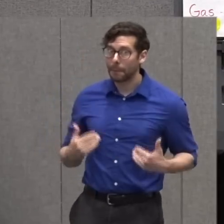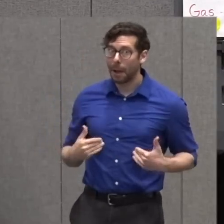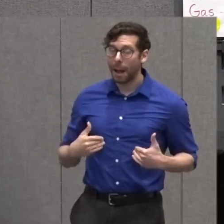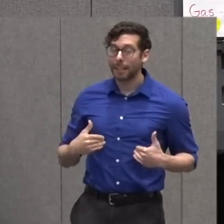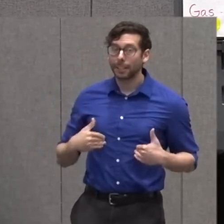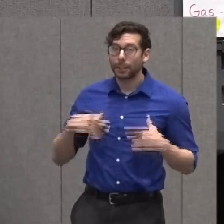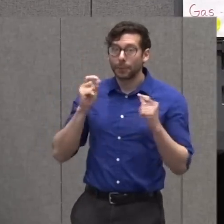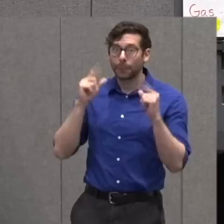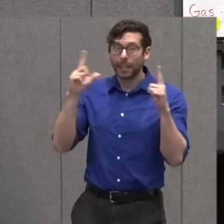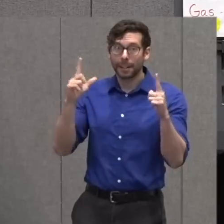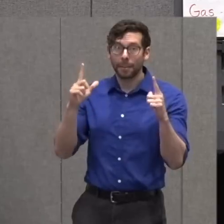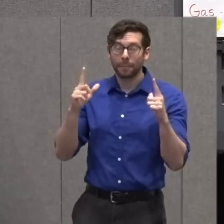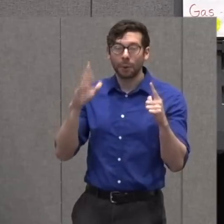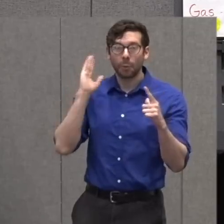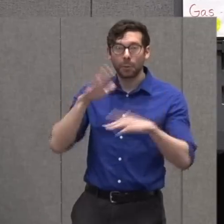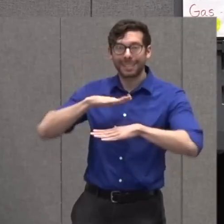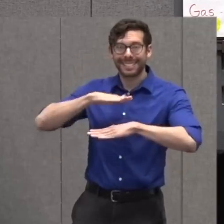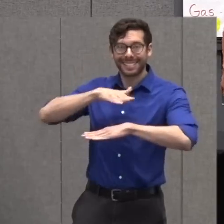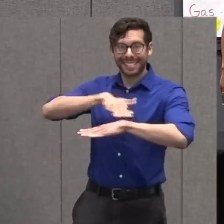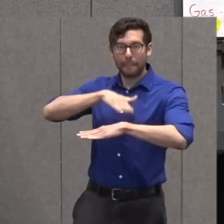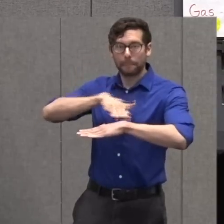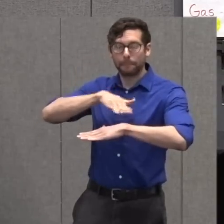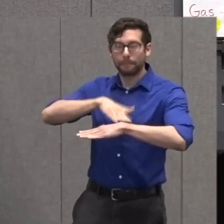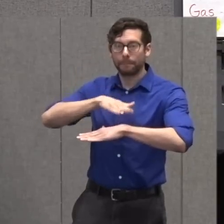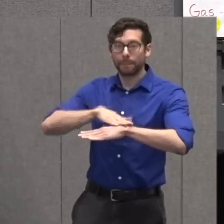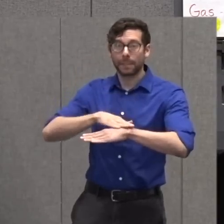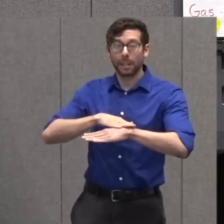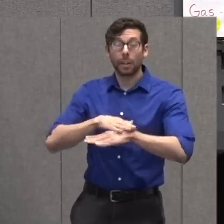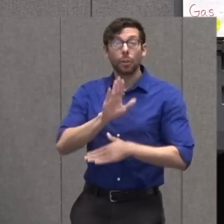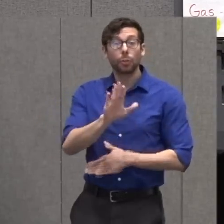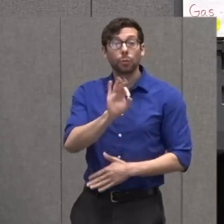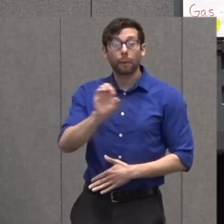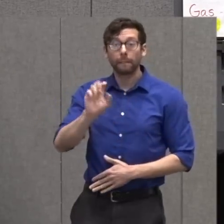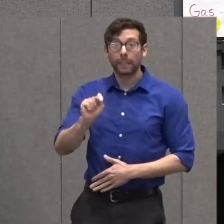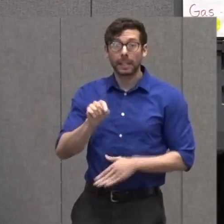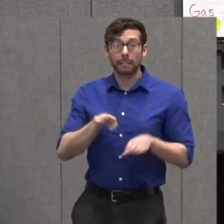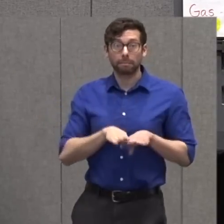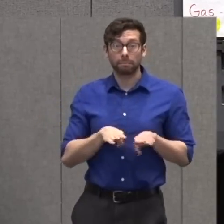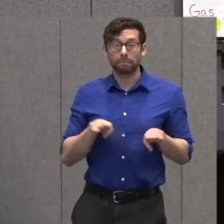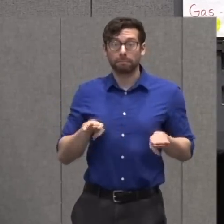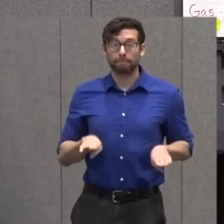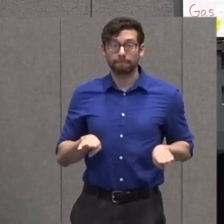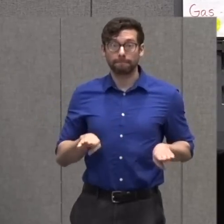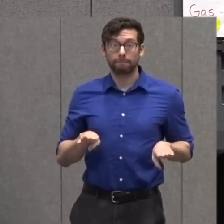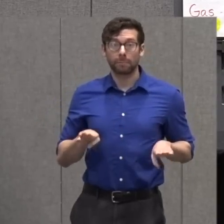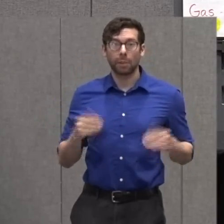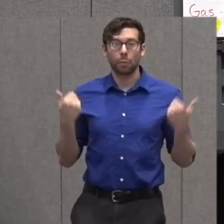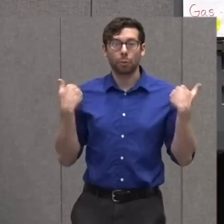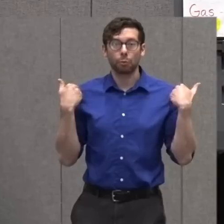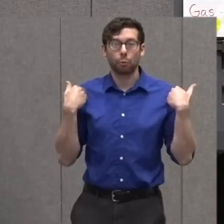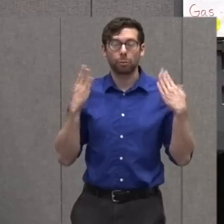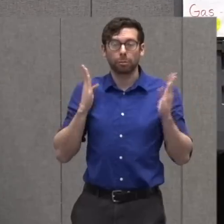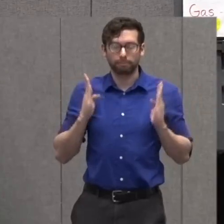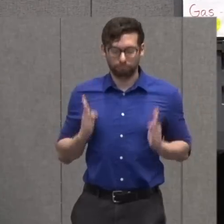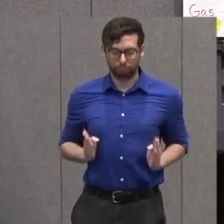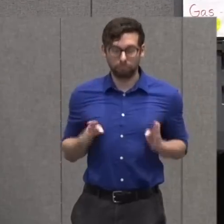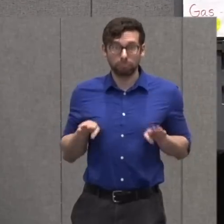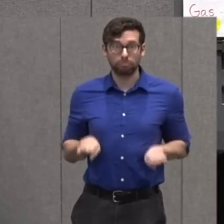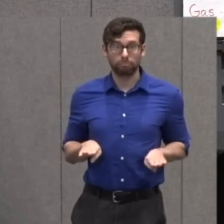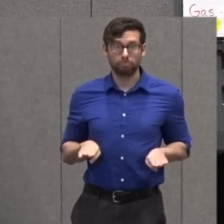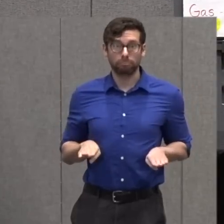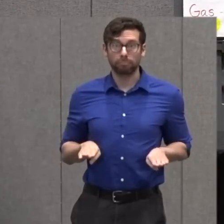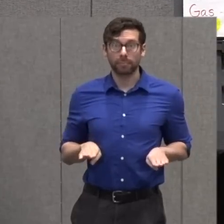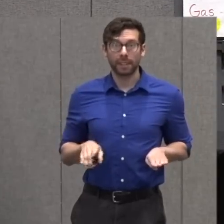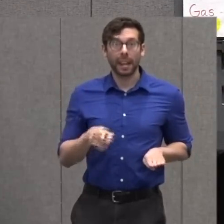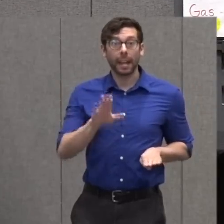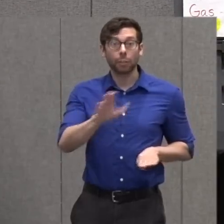And you stand with your feet shoulder width apart. That means like this. You're not too close, not too far. And you're going to put your